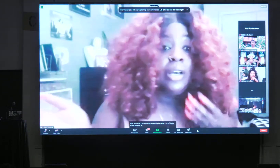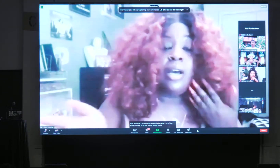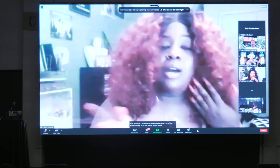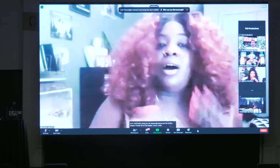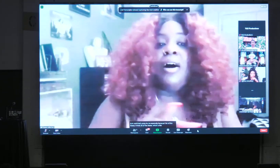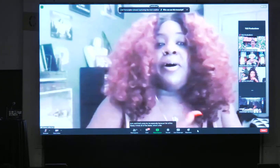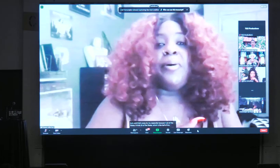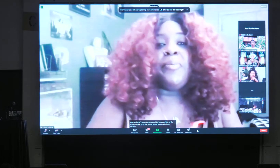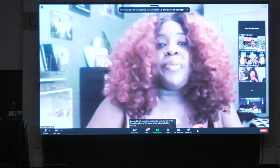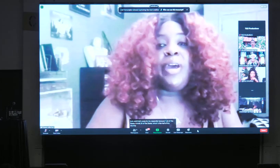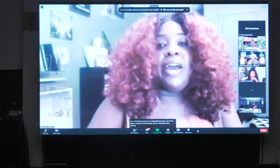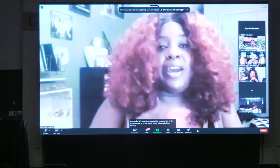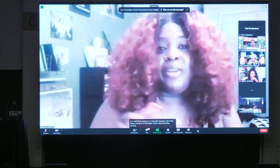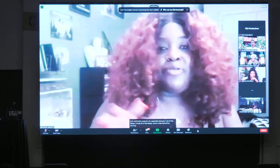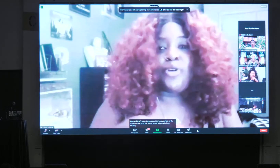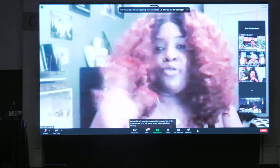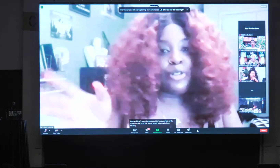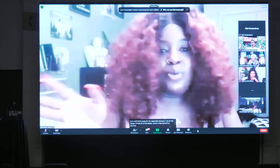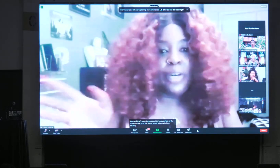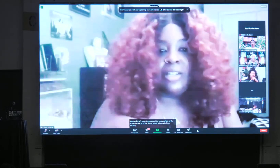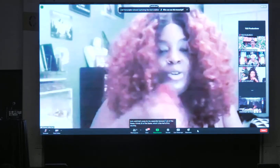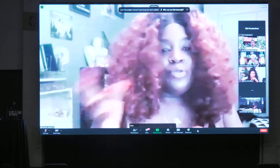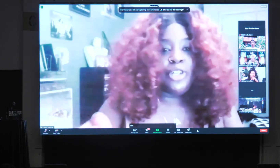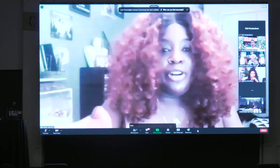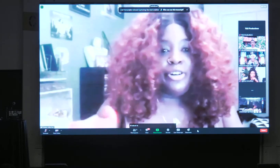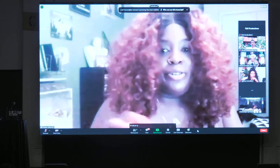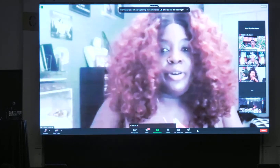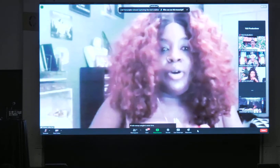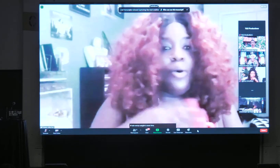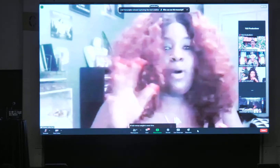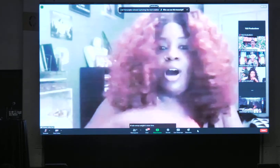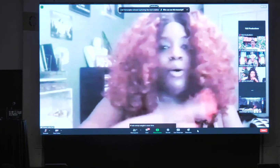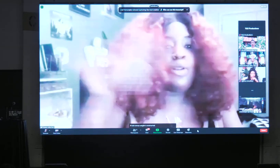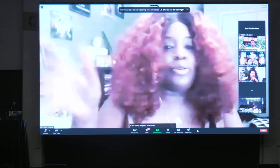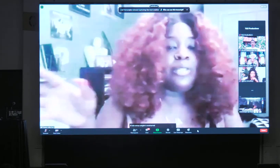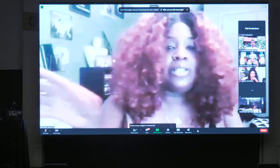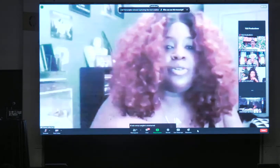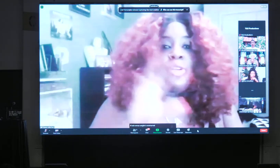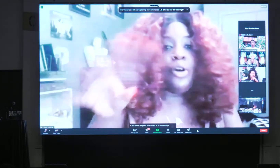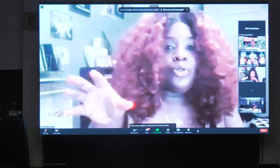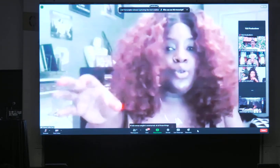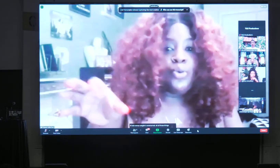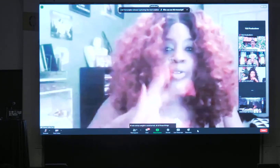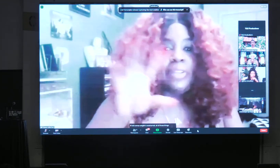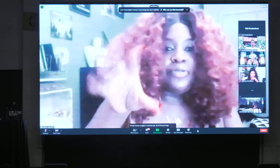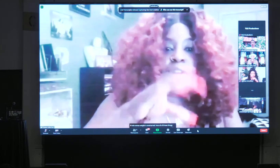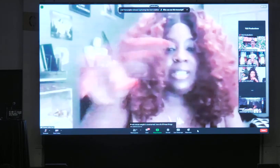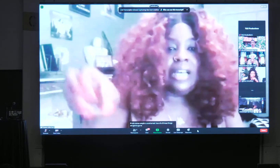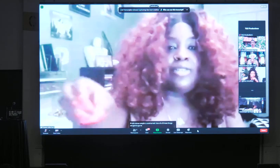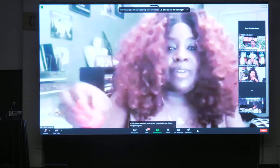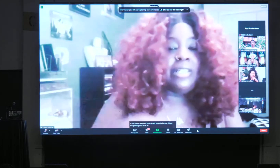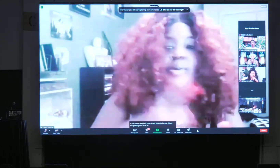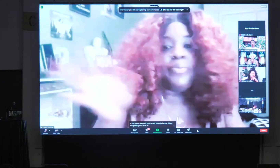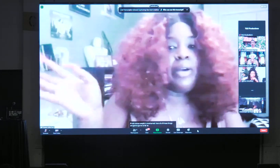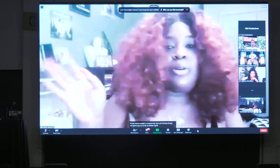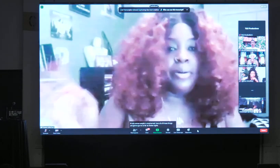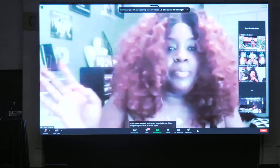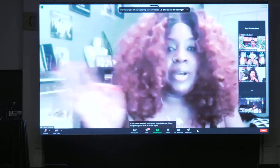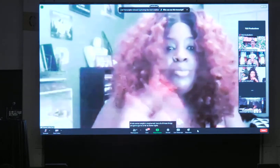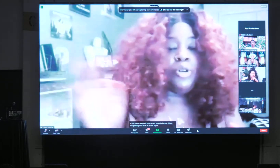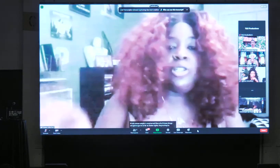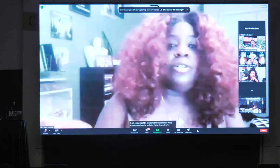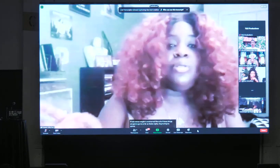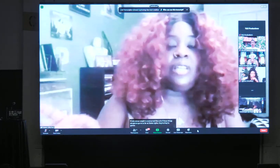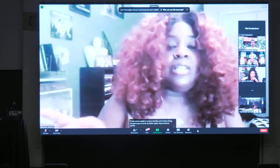country, if Roe versus Wade is overturned, all of those states are going to go to, as far as states' rights, they're going to